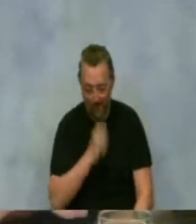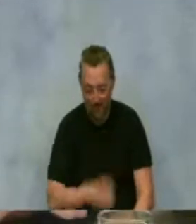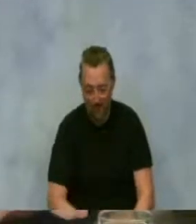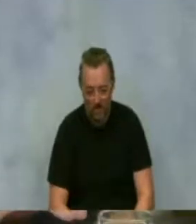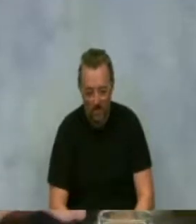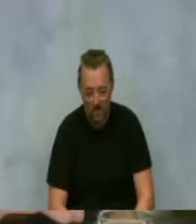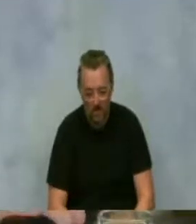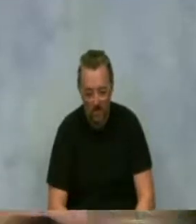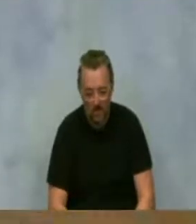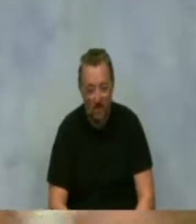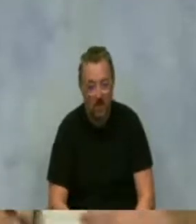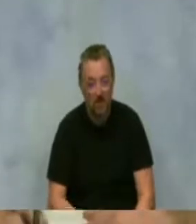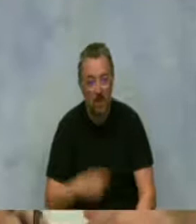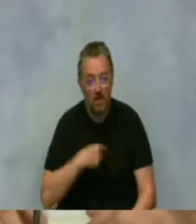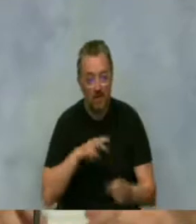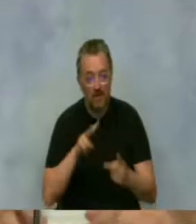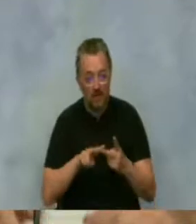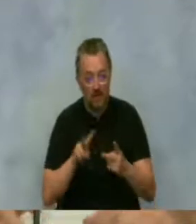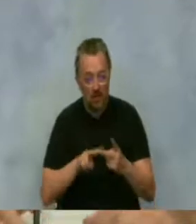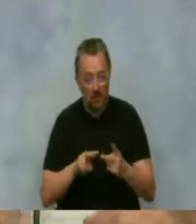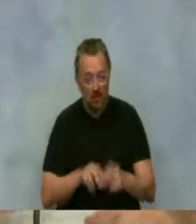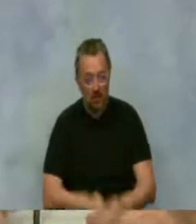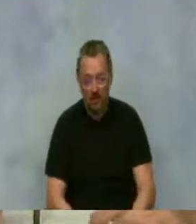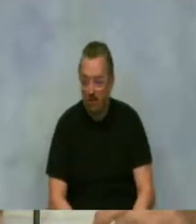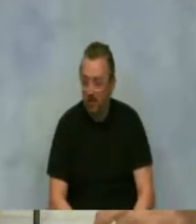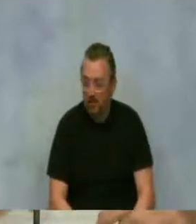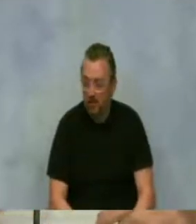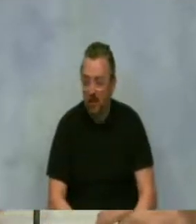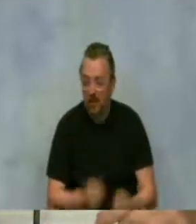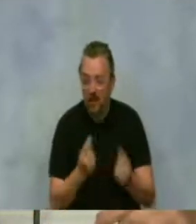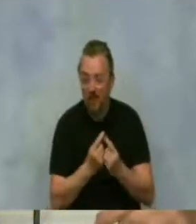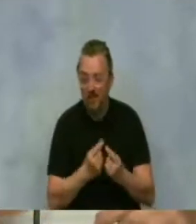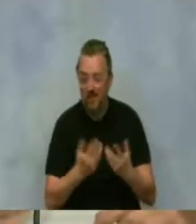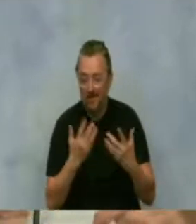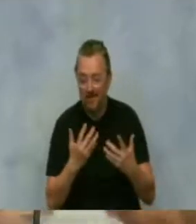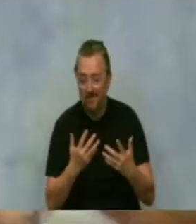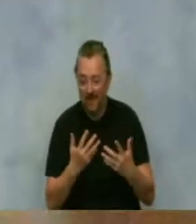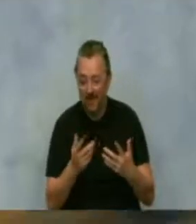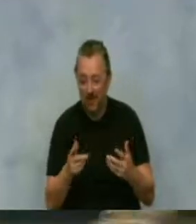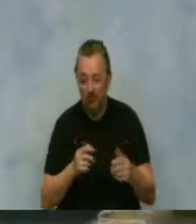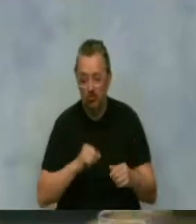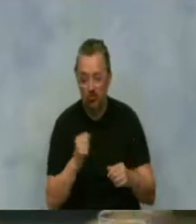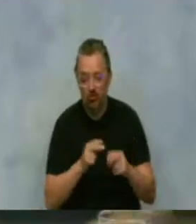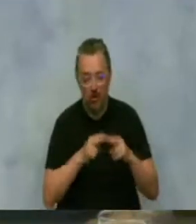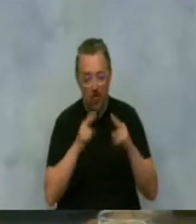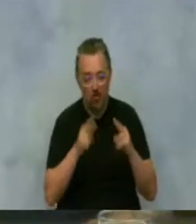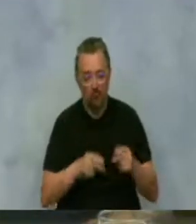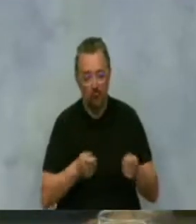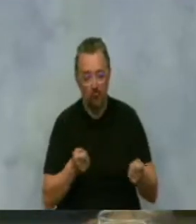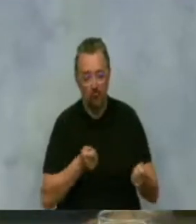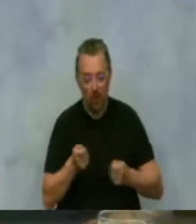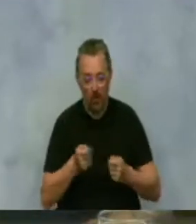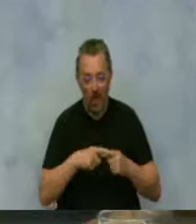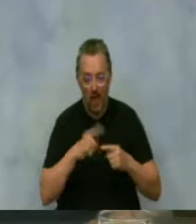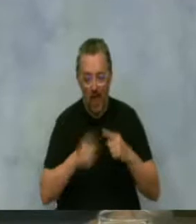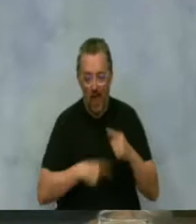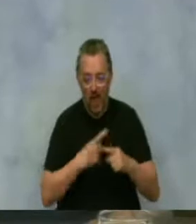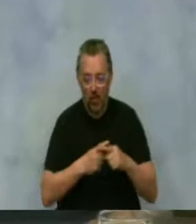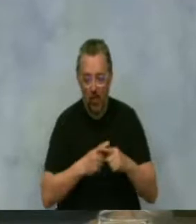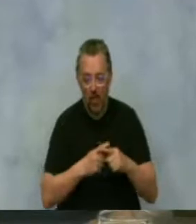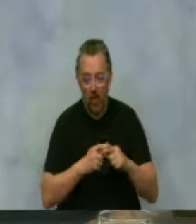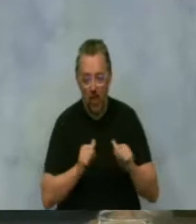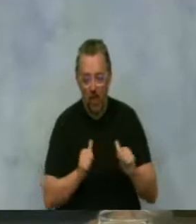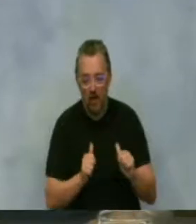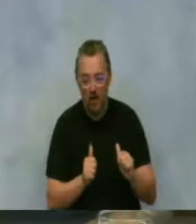I'll second it. Okay, thanks very much. Item 10 is the Scottish Housing Regulator Annual Assurance Statement